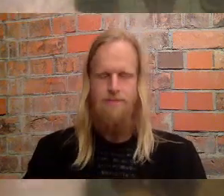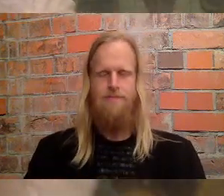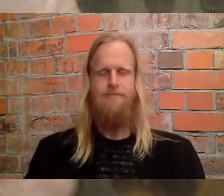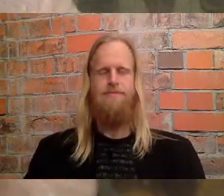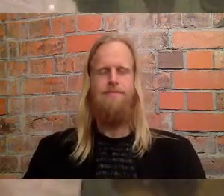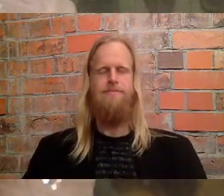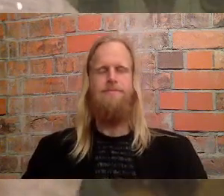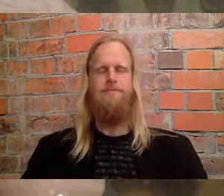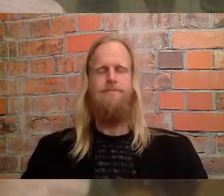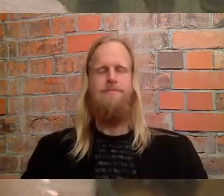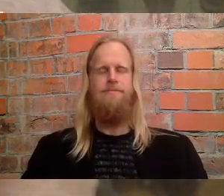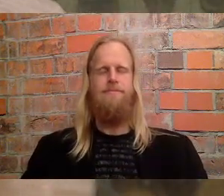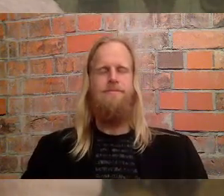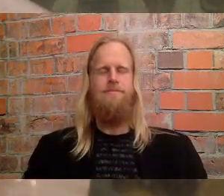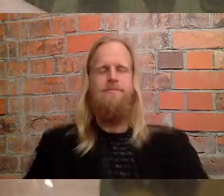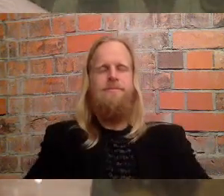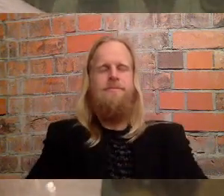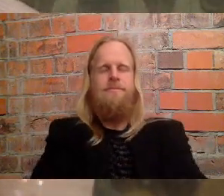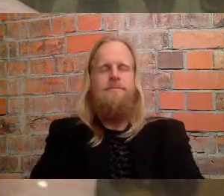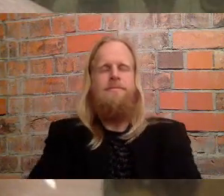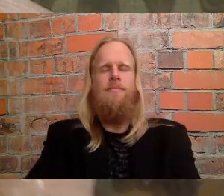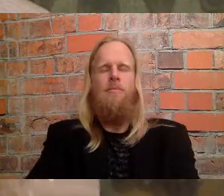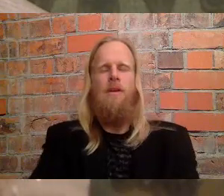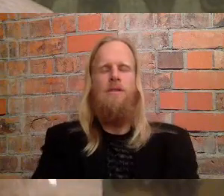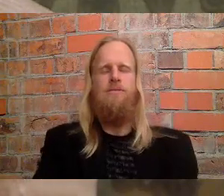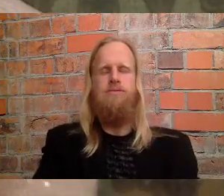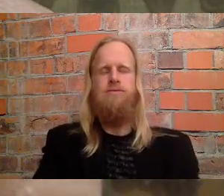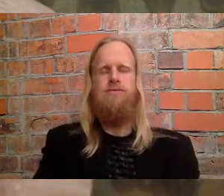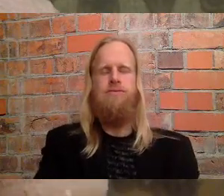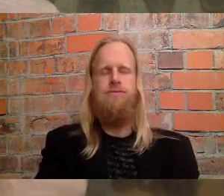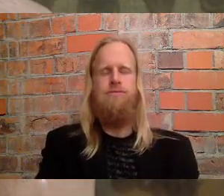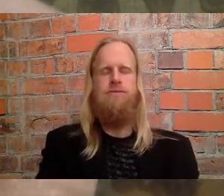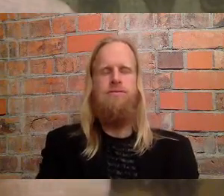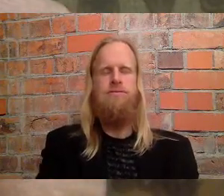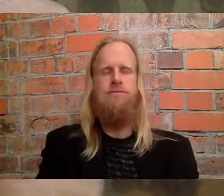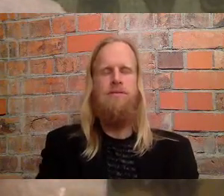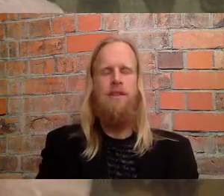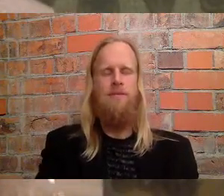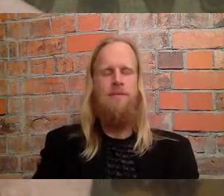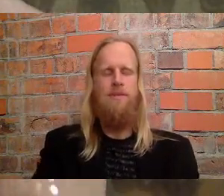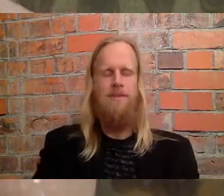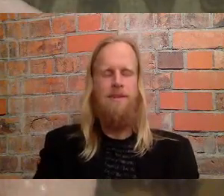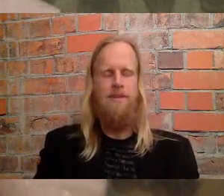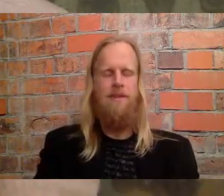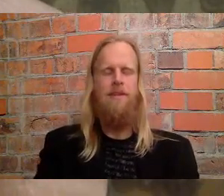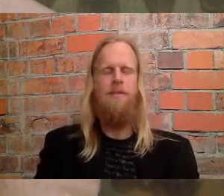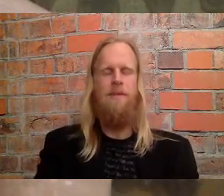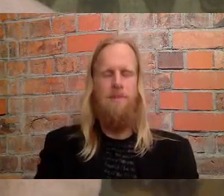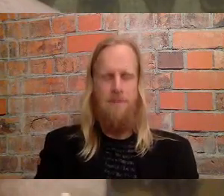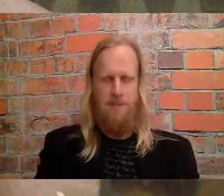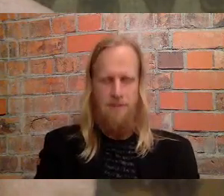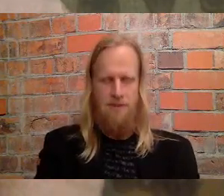Tapping the side of the ribs. I'm open to accepting myself exactly where I am,